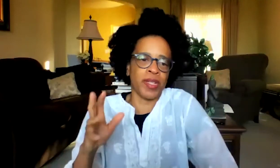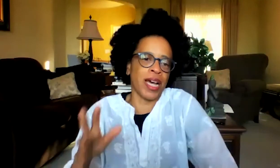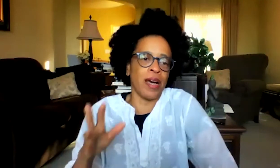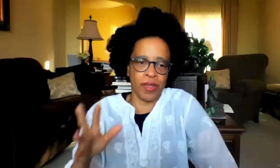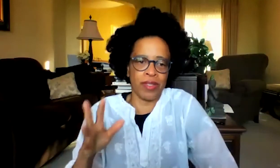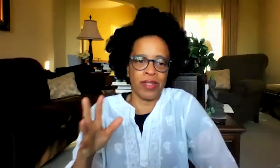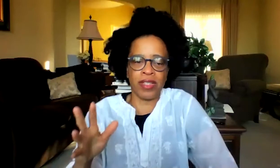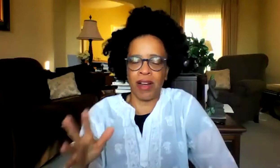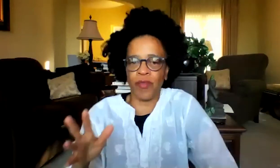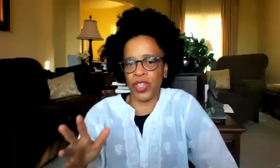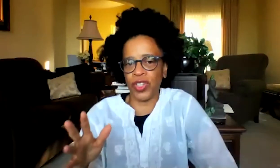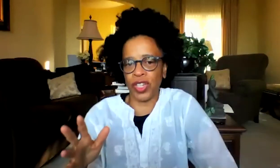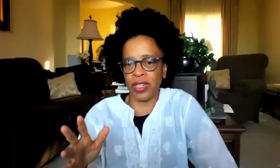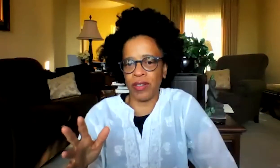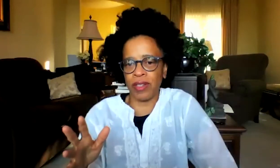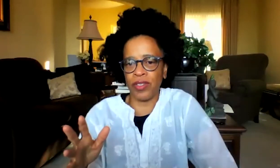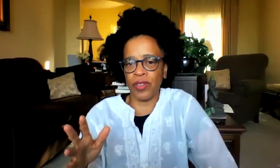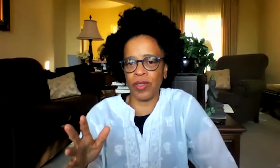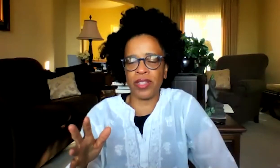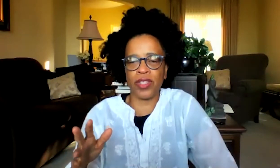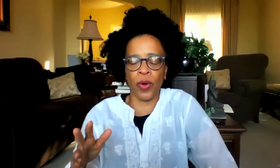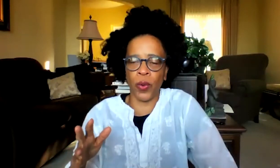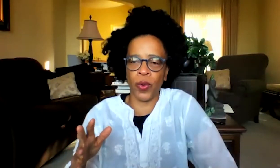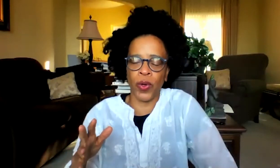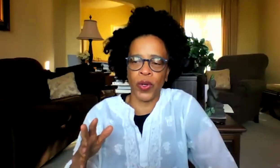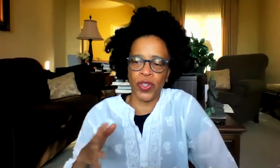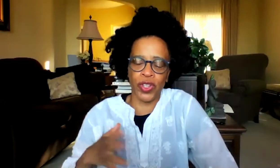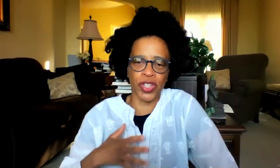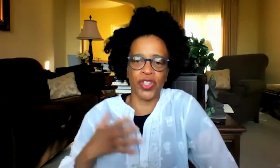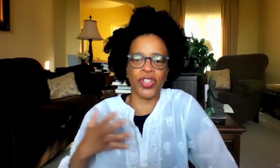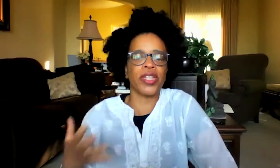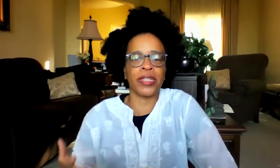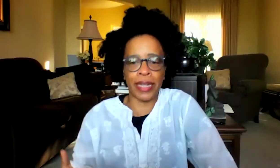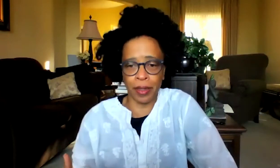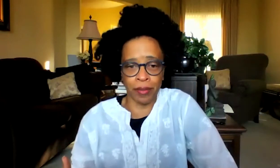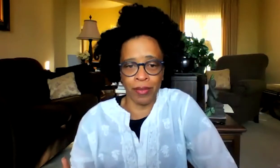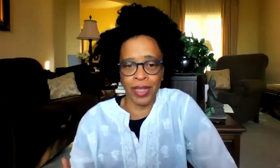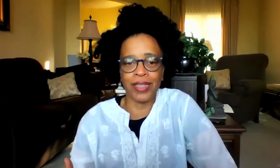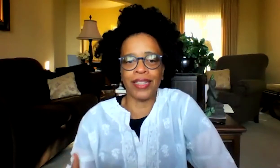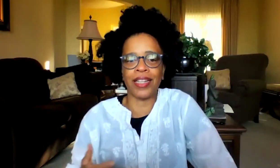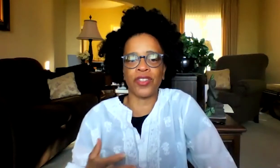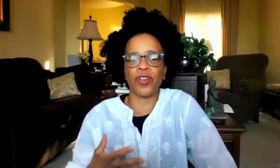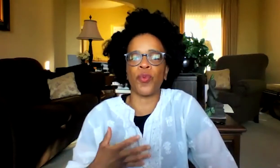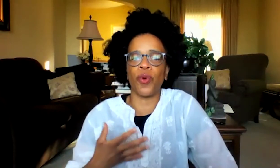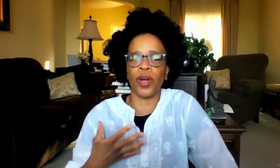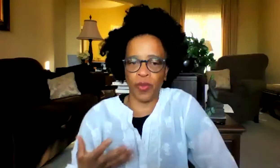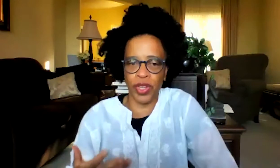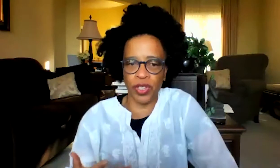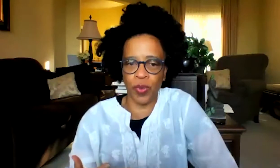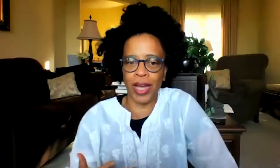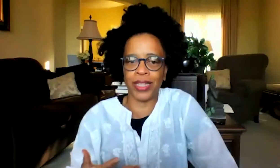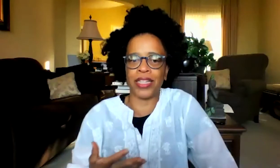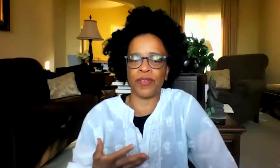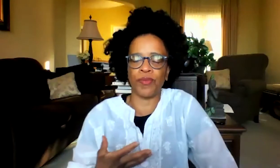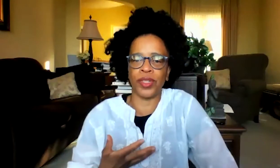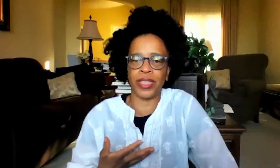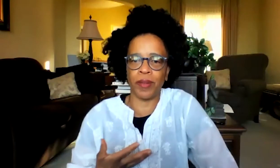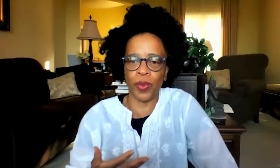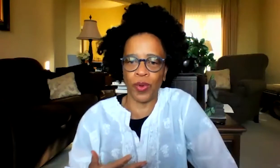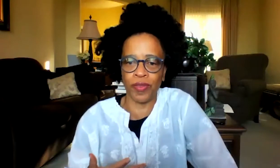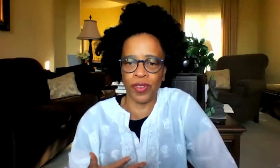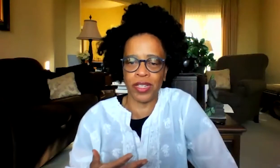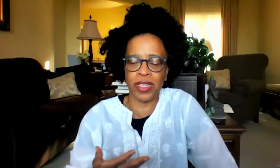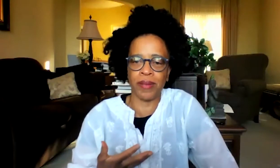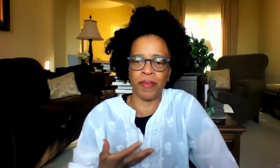know sometimes this conversation can do that. So just to name that, that's also one of the reasons why I think it's